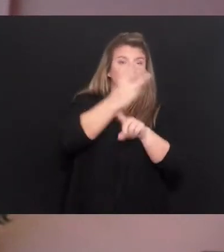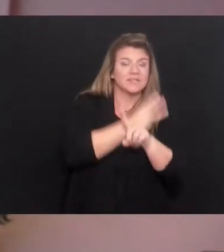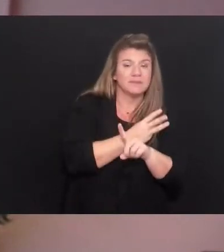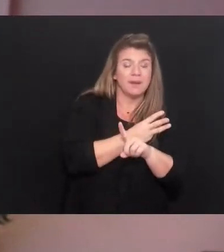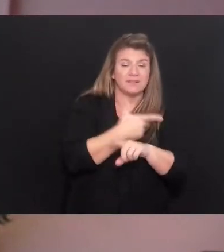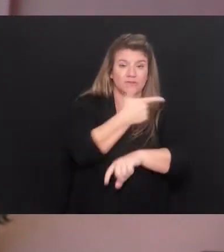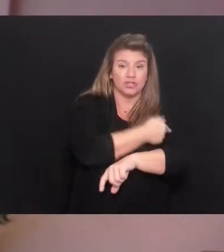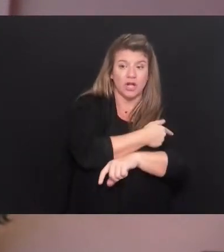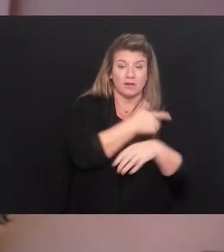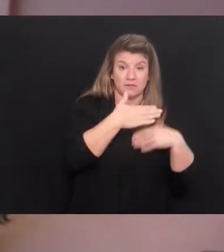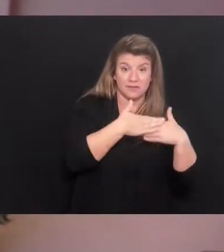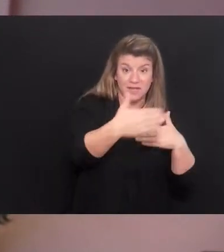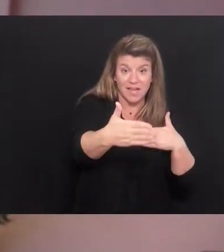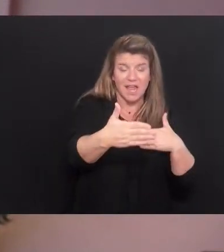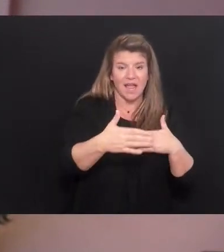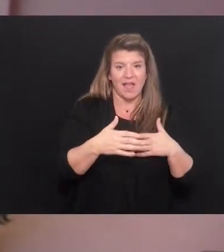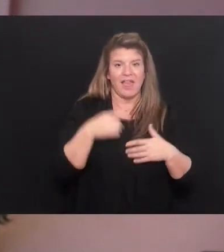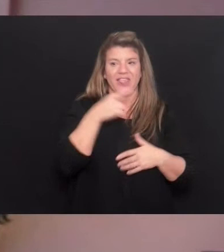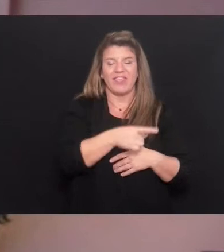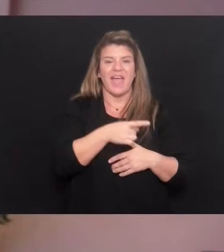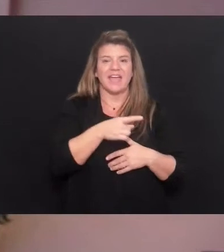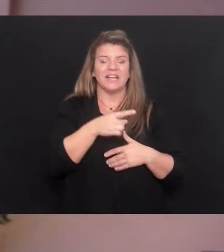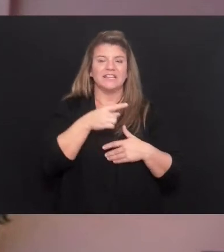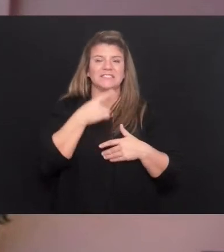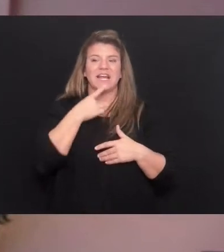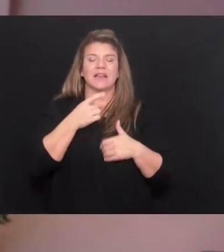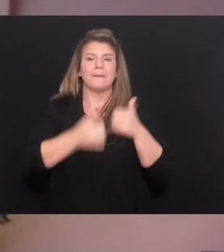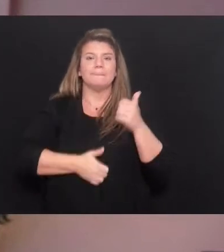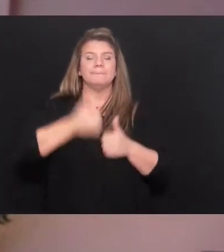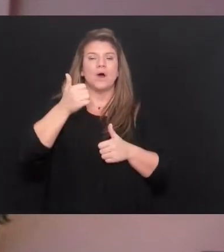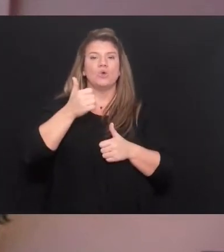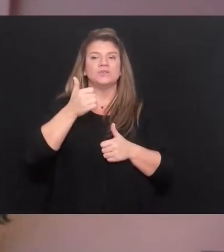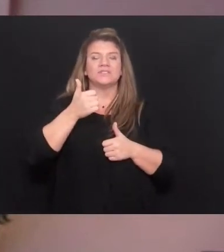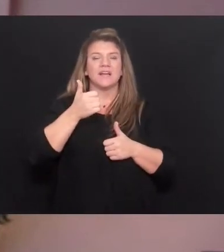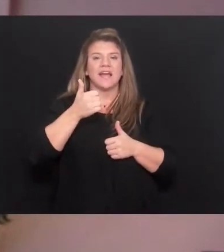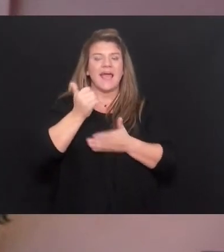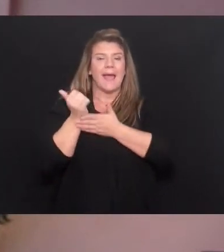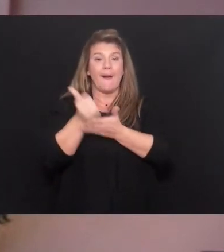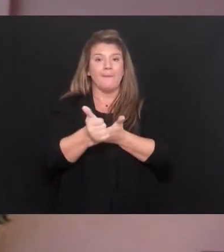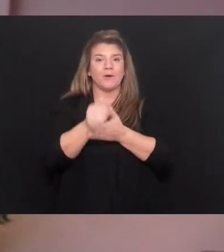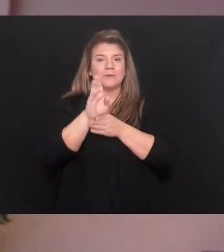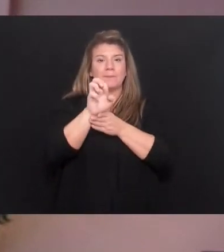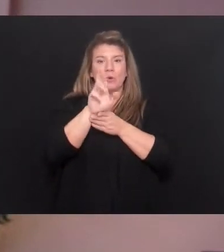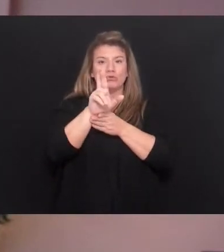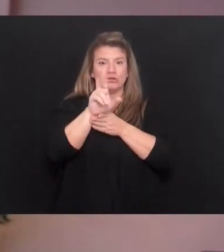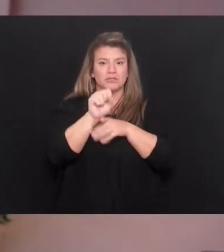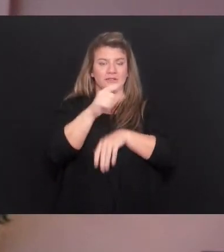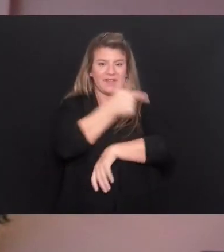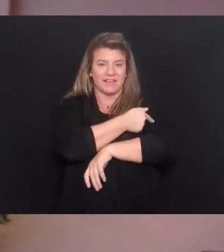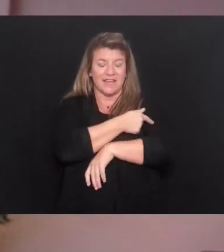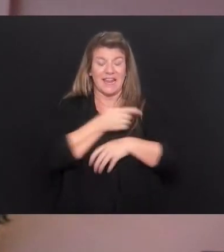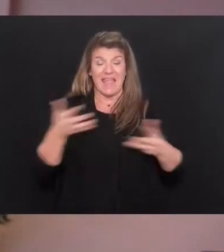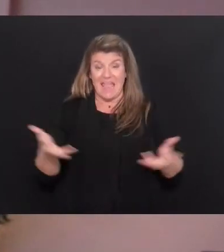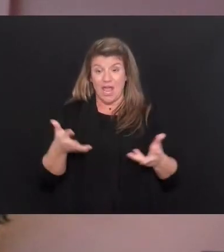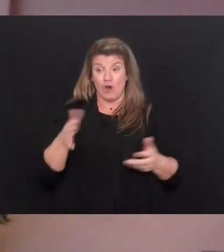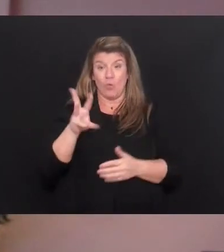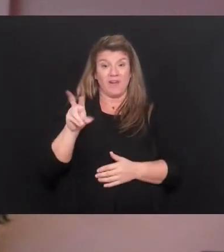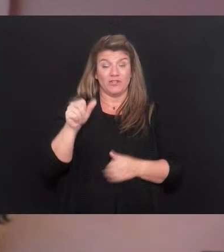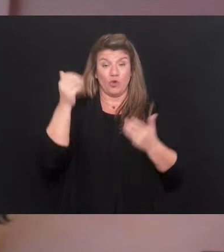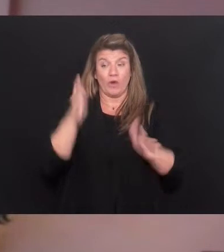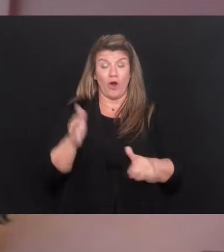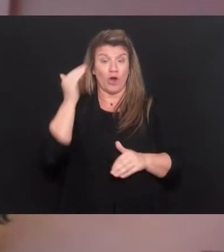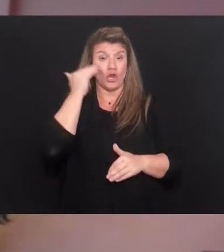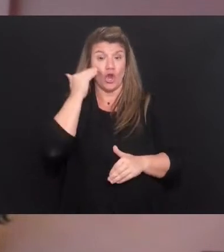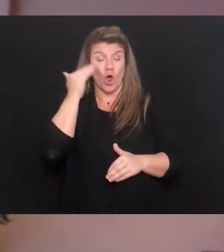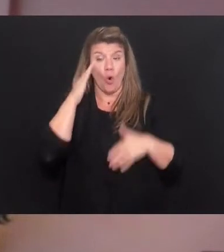greater ago, may be the group to benefit the most from the booster vaccines. We know here in West Virginia that people over